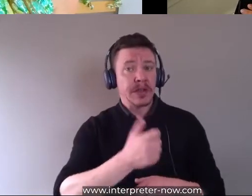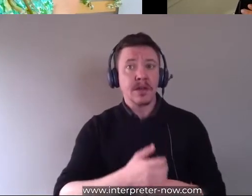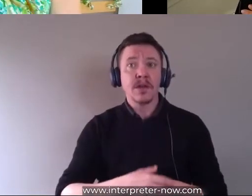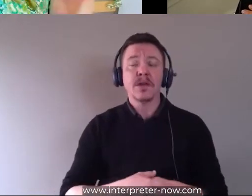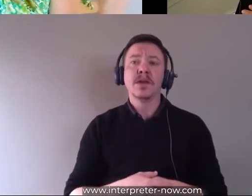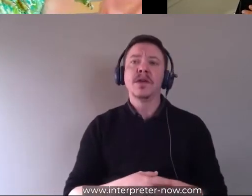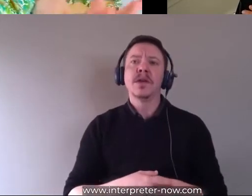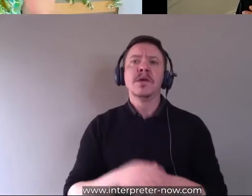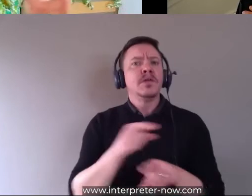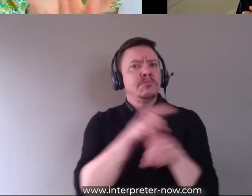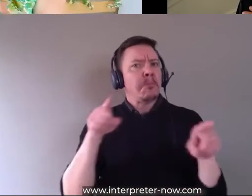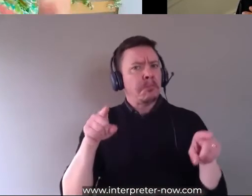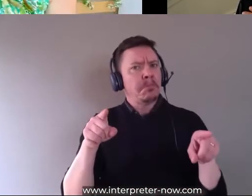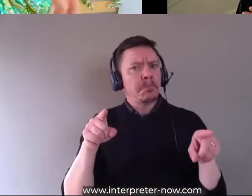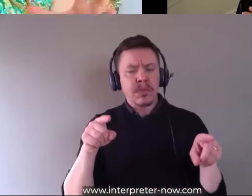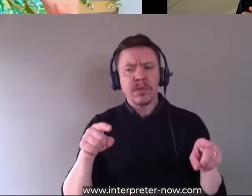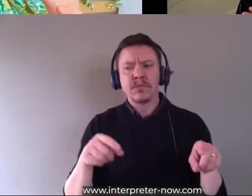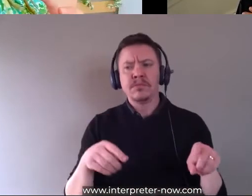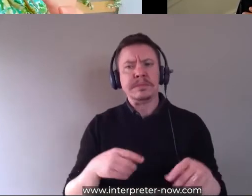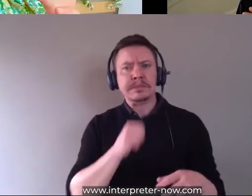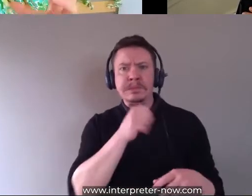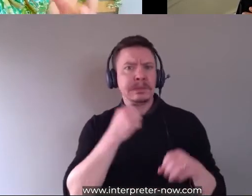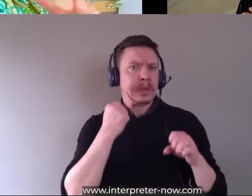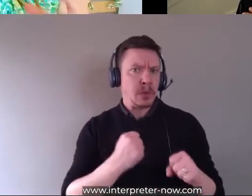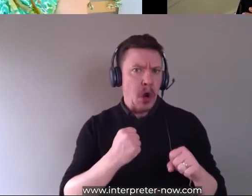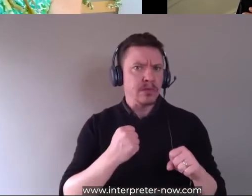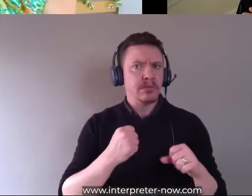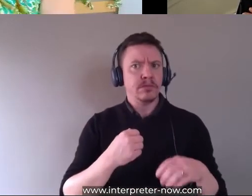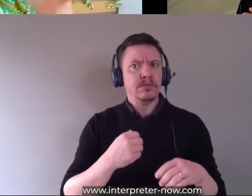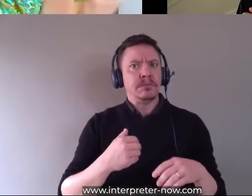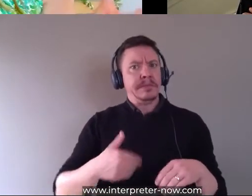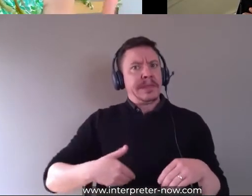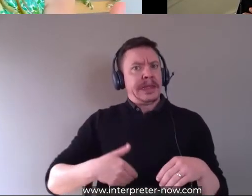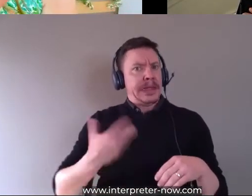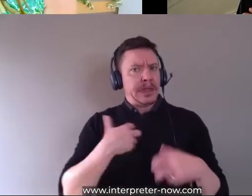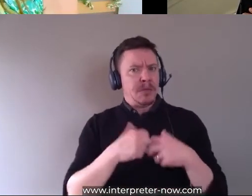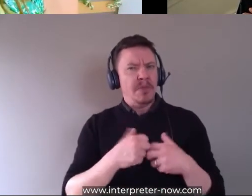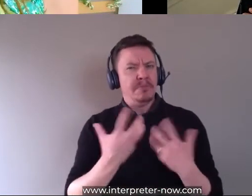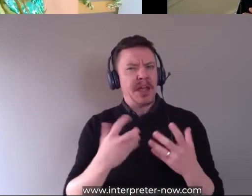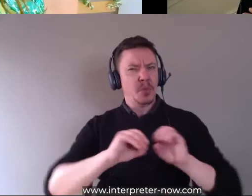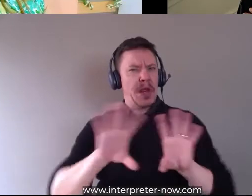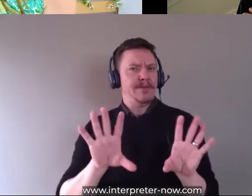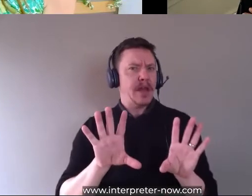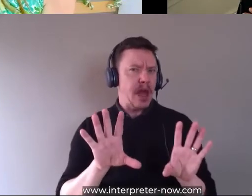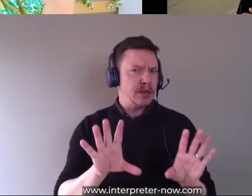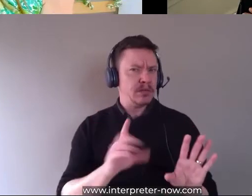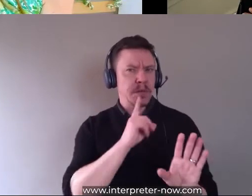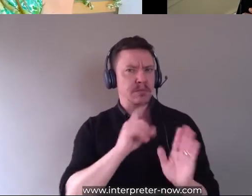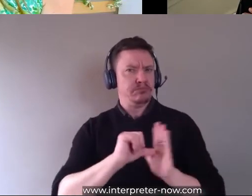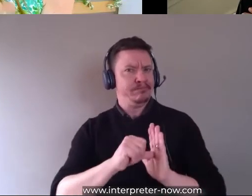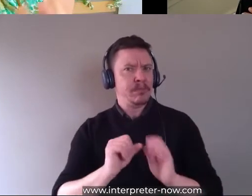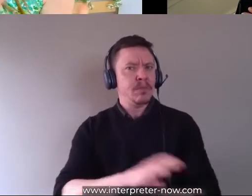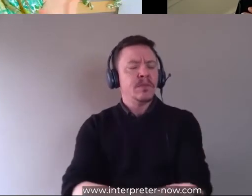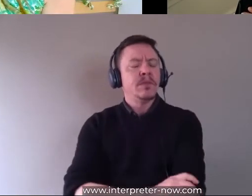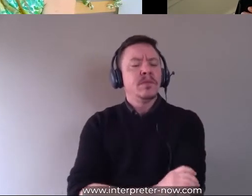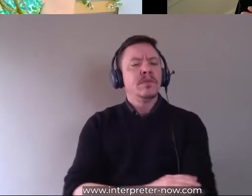that don't have a good sense of the problem here, I want to just kind of paint that for a second here.